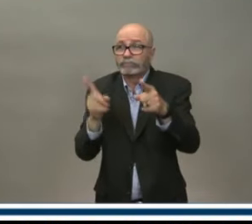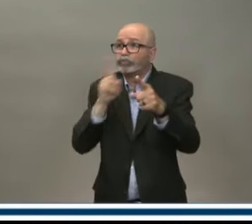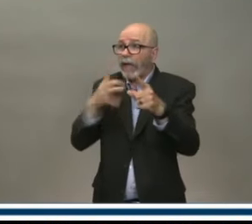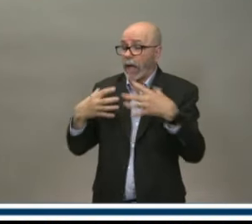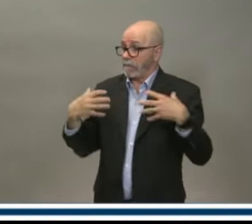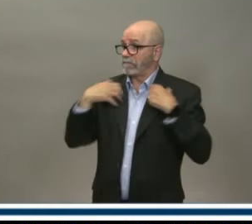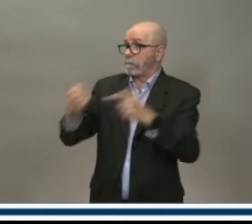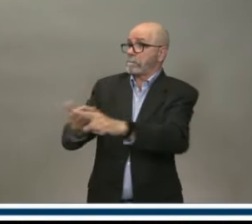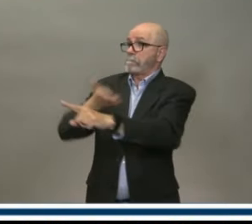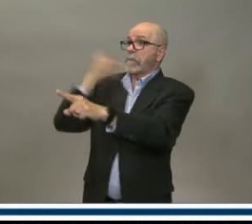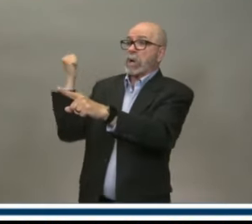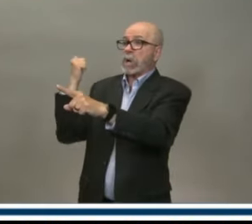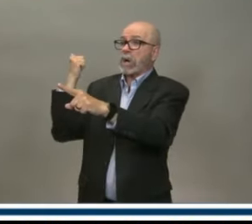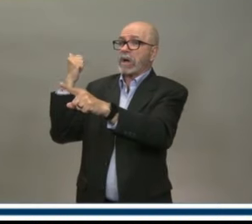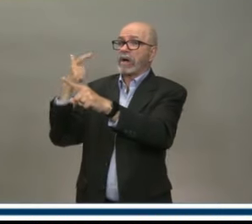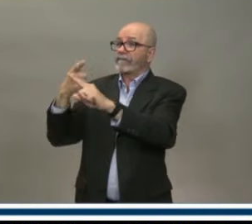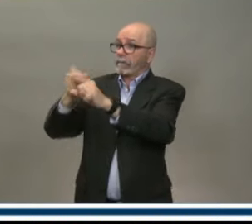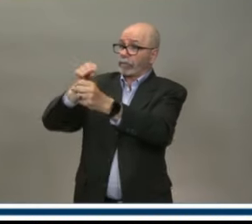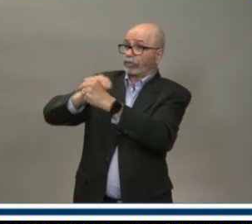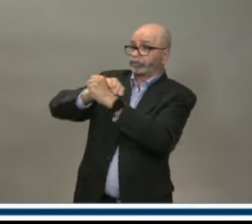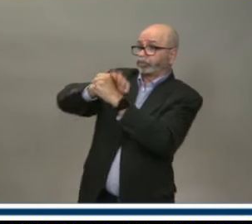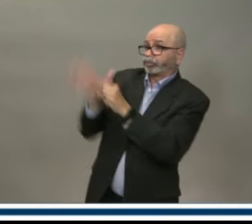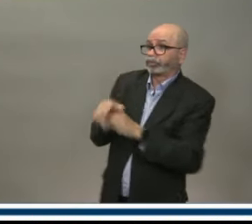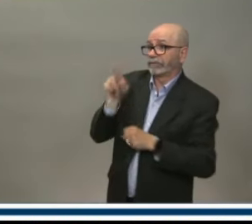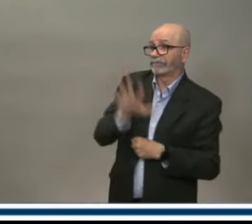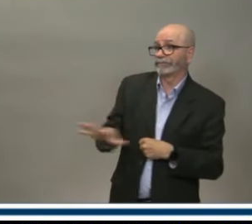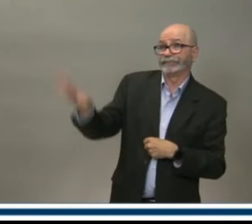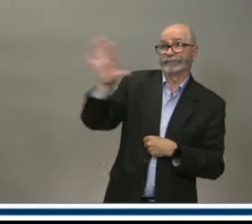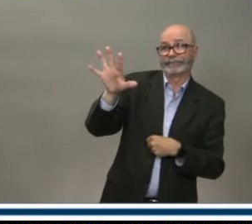and testing positive a second time?